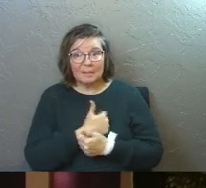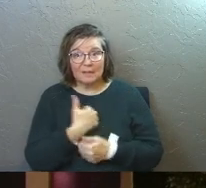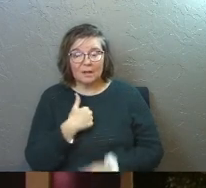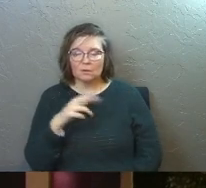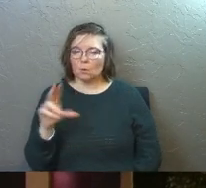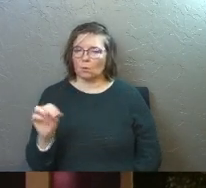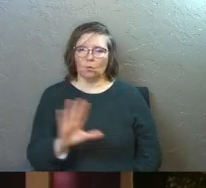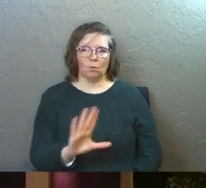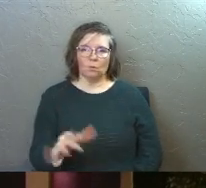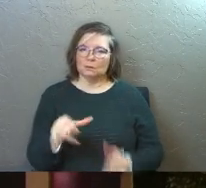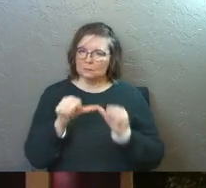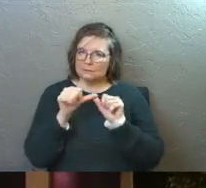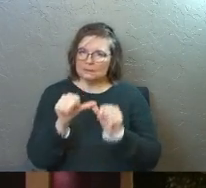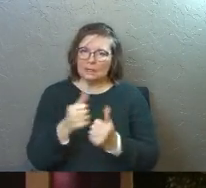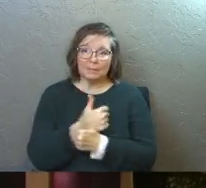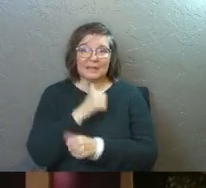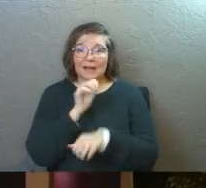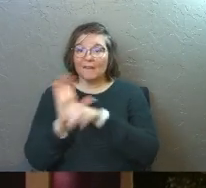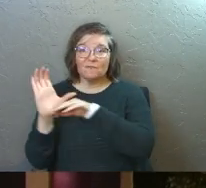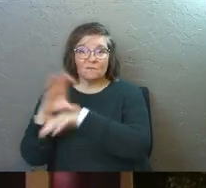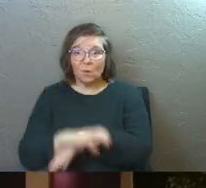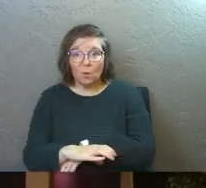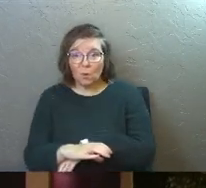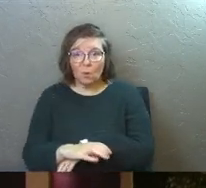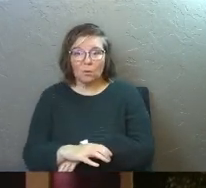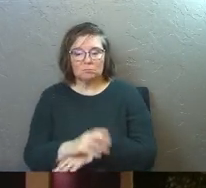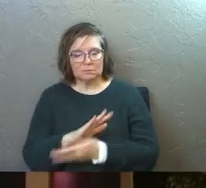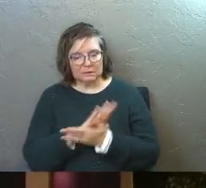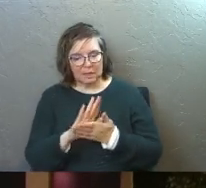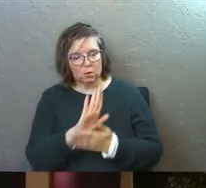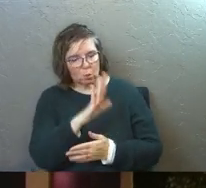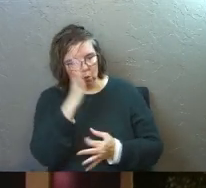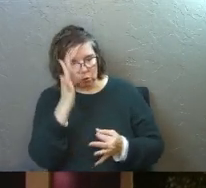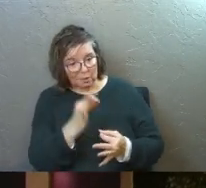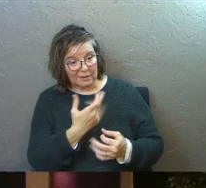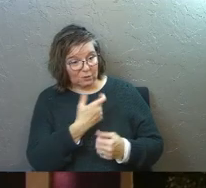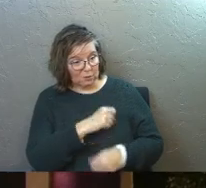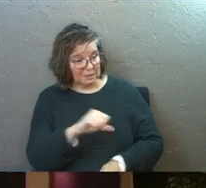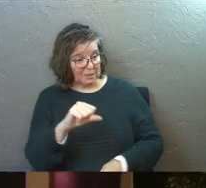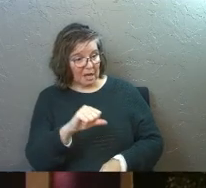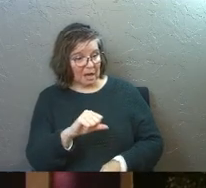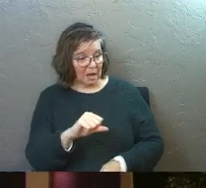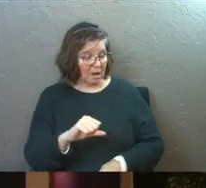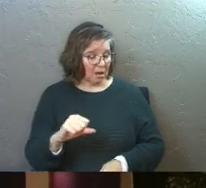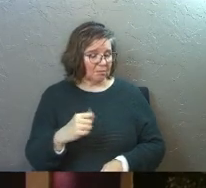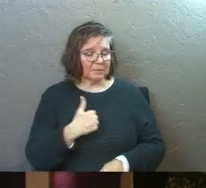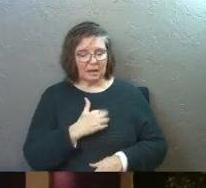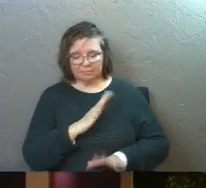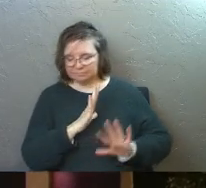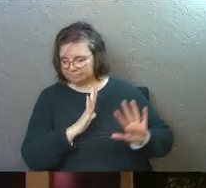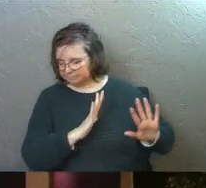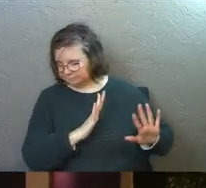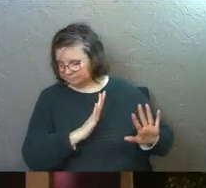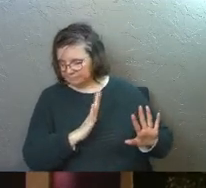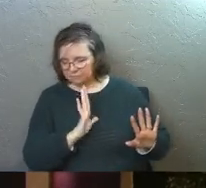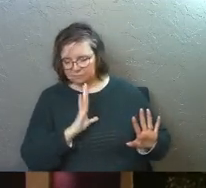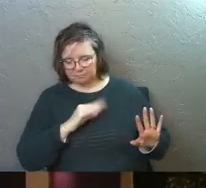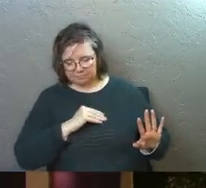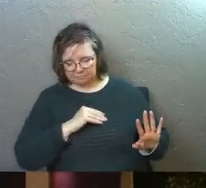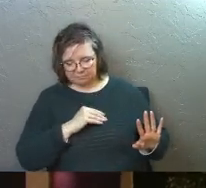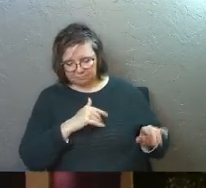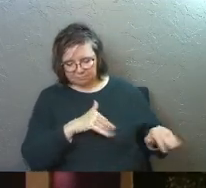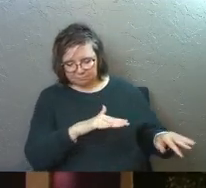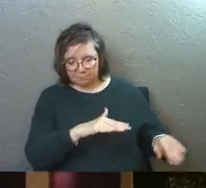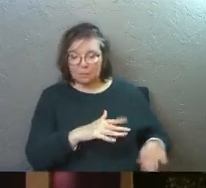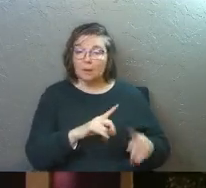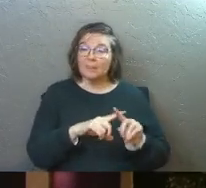us? Never, right? But he's not a forceful God. He's a kind and caring God. He says, it's your choice. And if you choose to deny, then I understand, but I will also say, I never knew you, right?